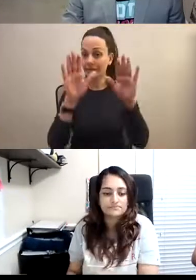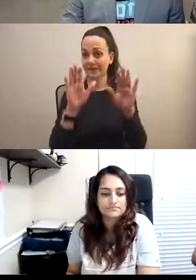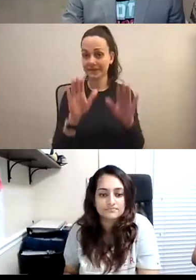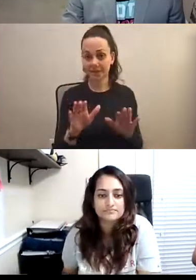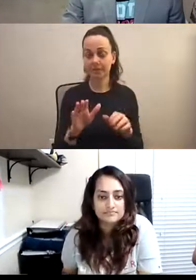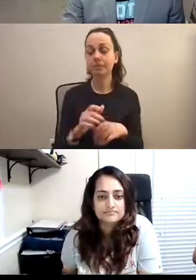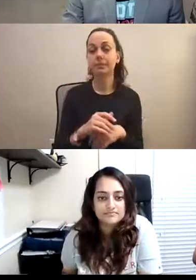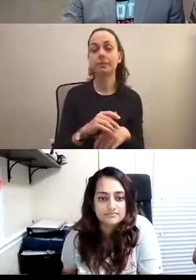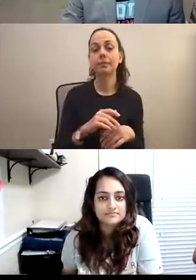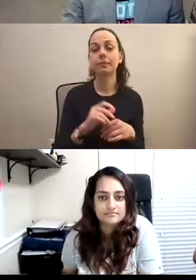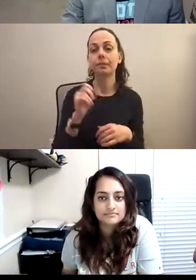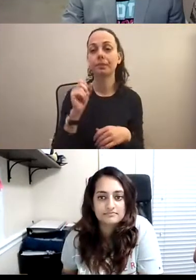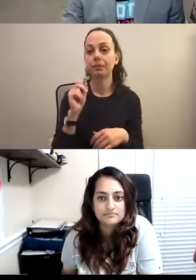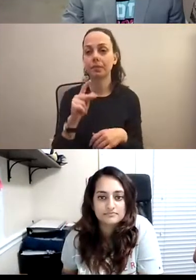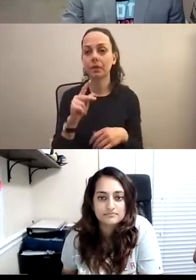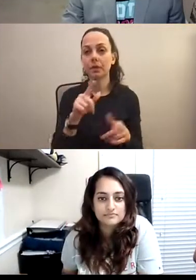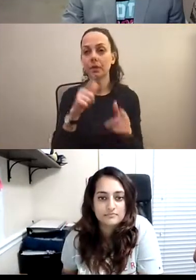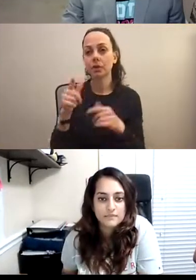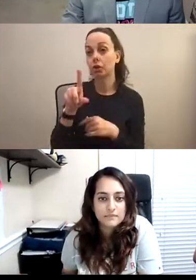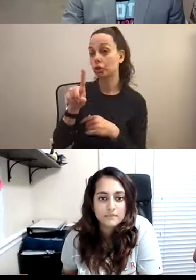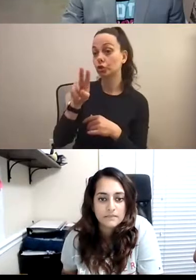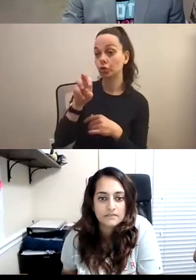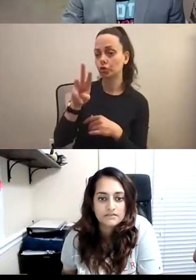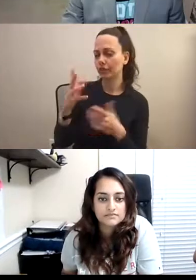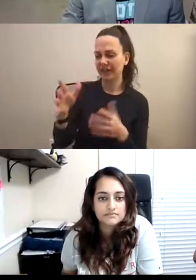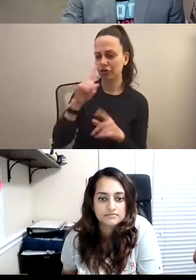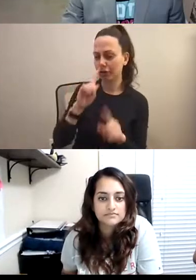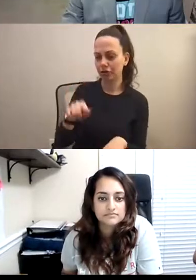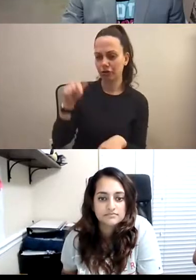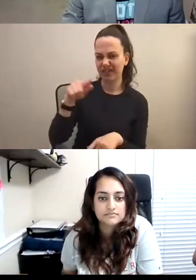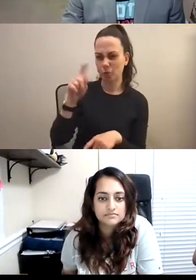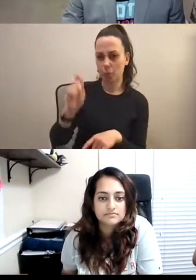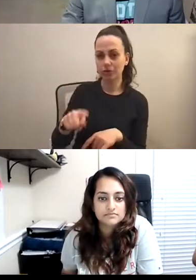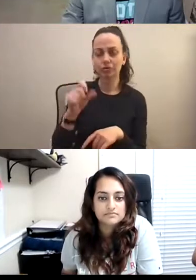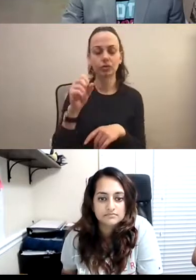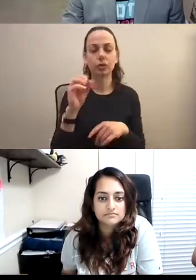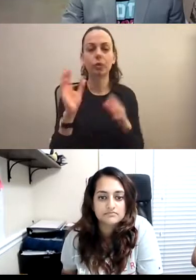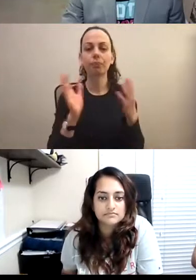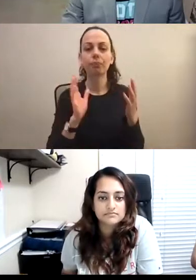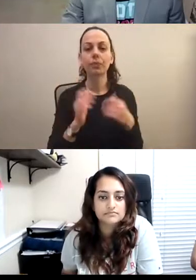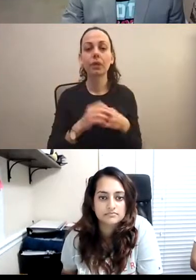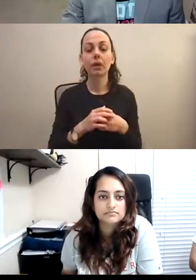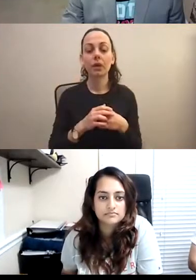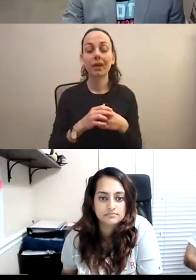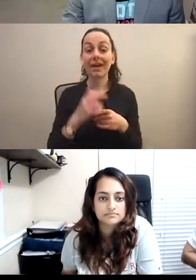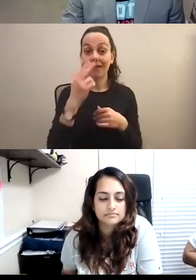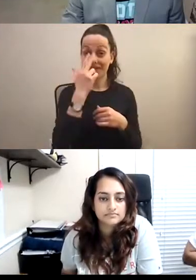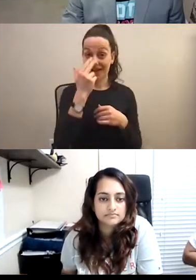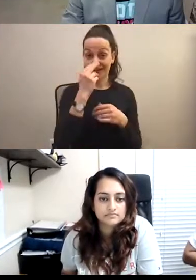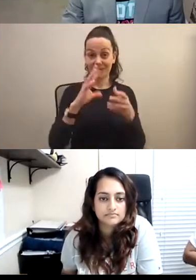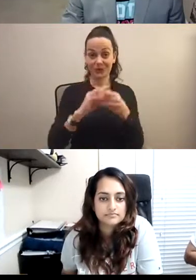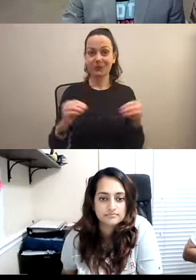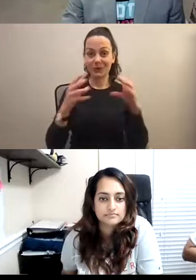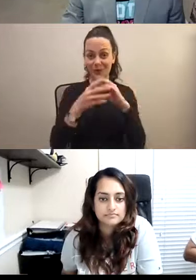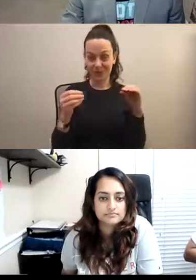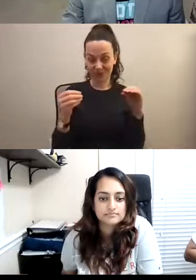What about, okay, Drew's already answered this question there. So funny story. Like